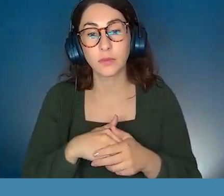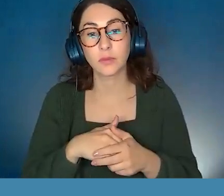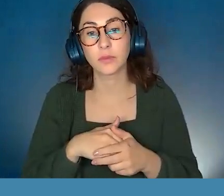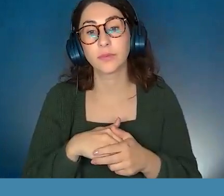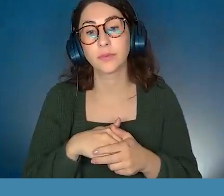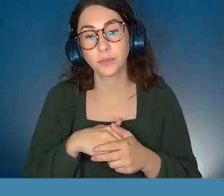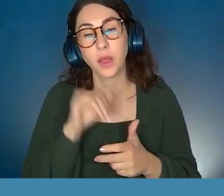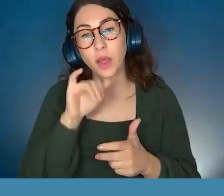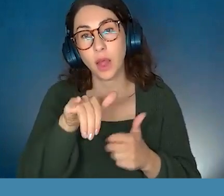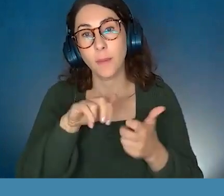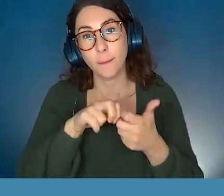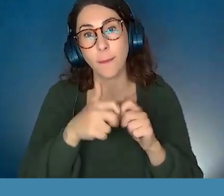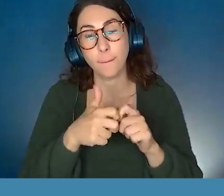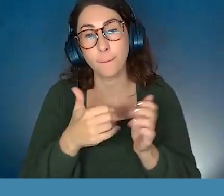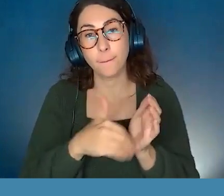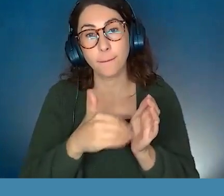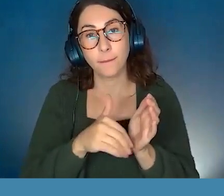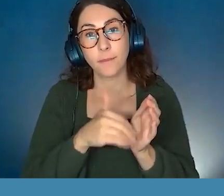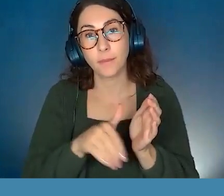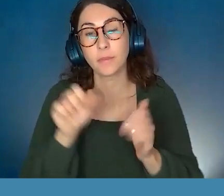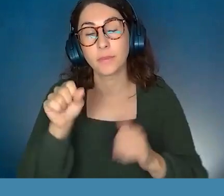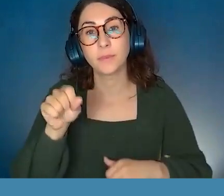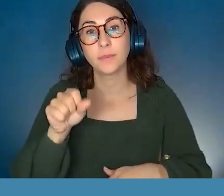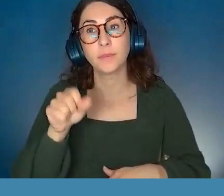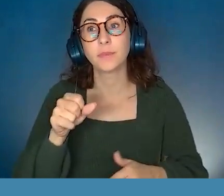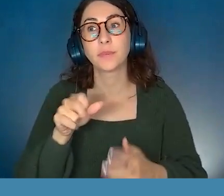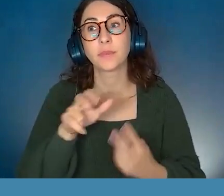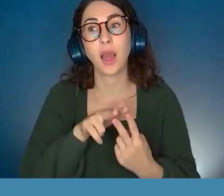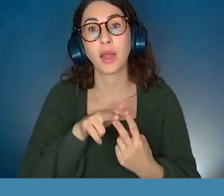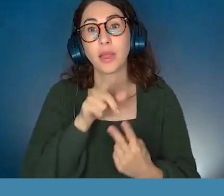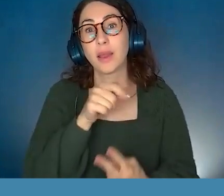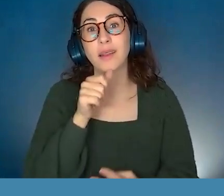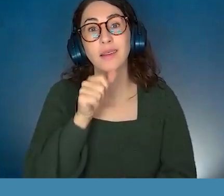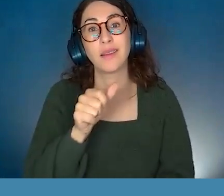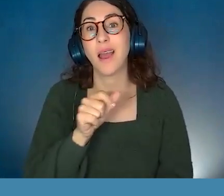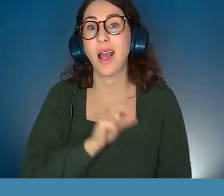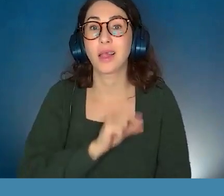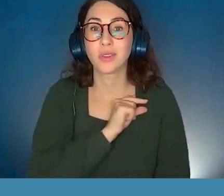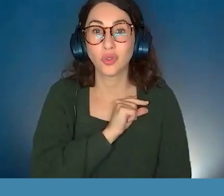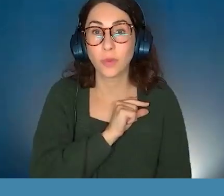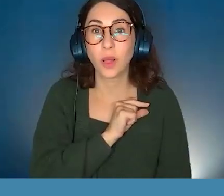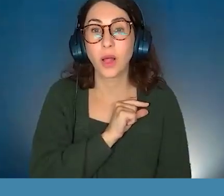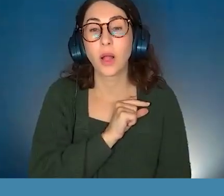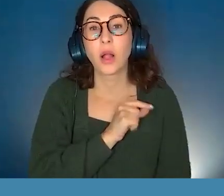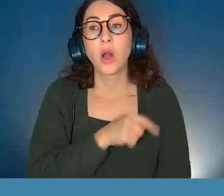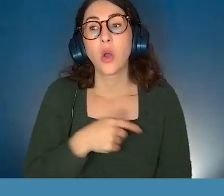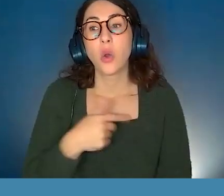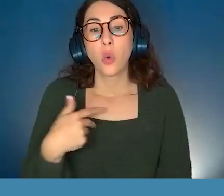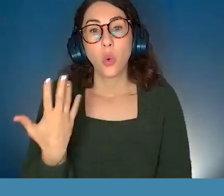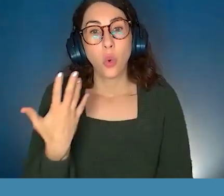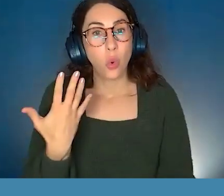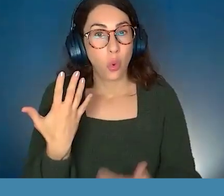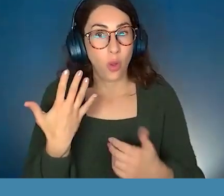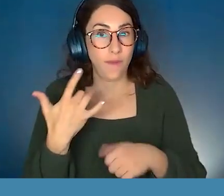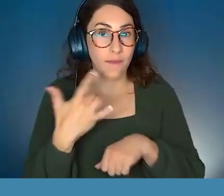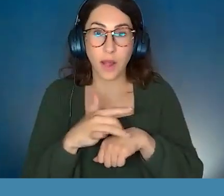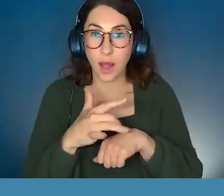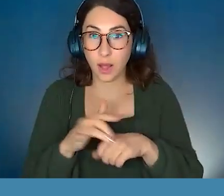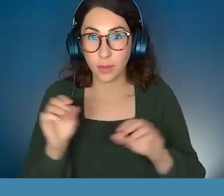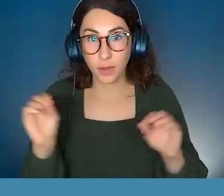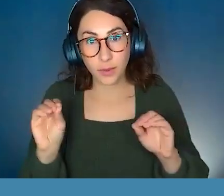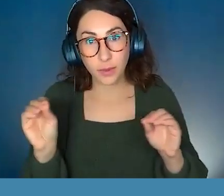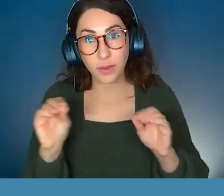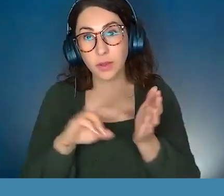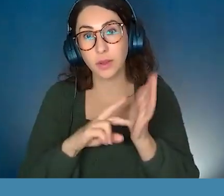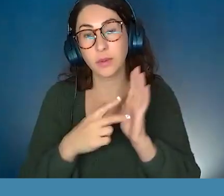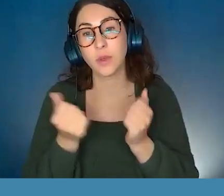common problem that we see is folks either not being eligible for a FACT team or they're just not being one available and they kind of get put on a waiting